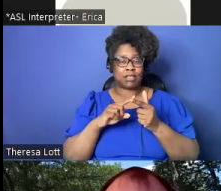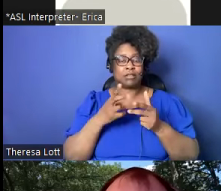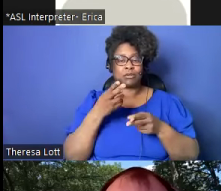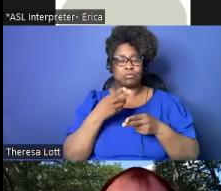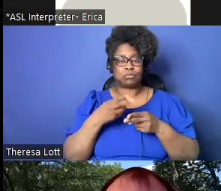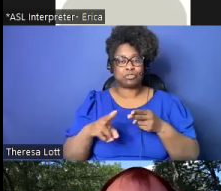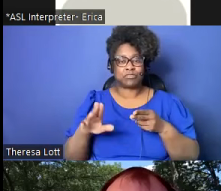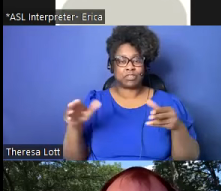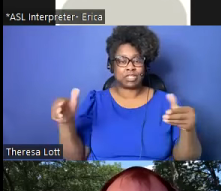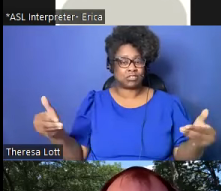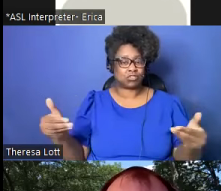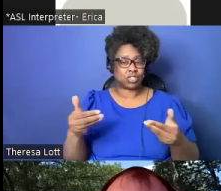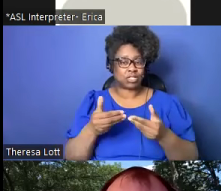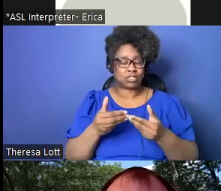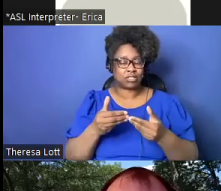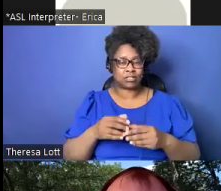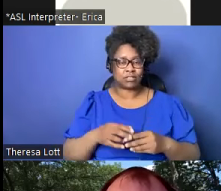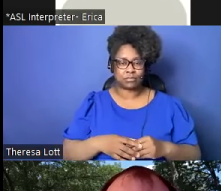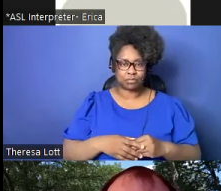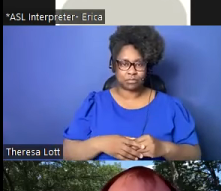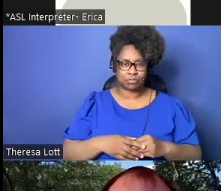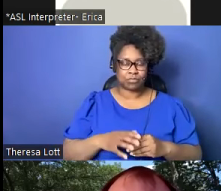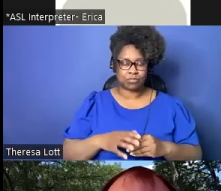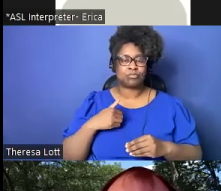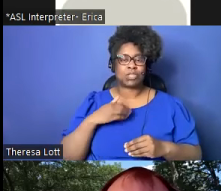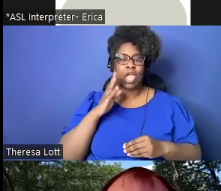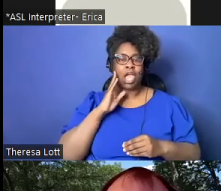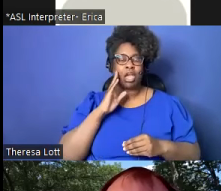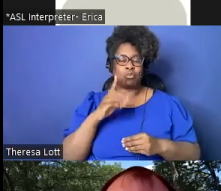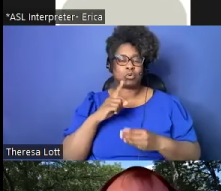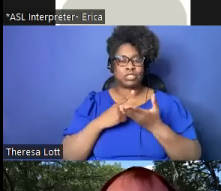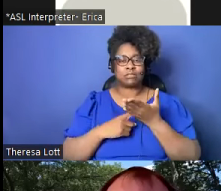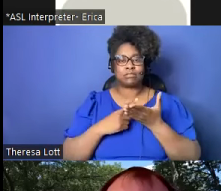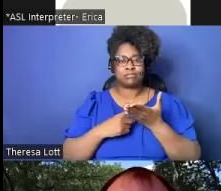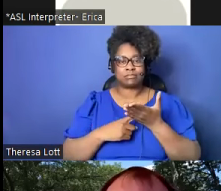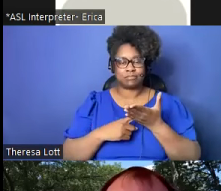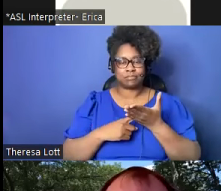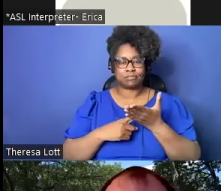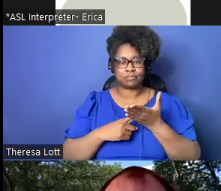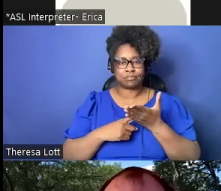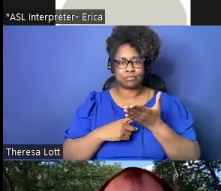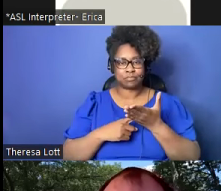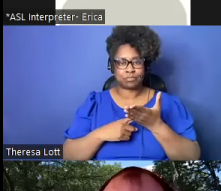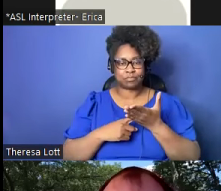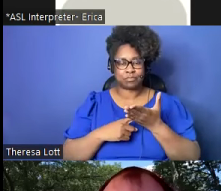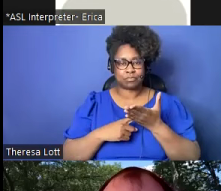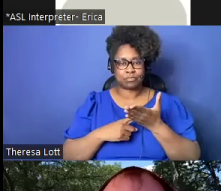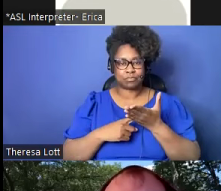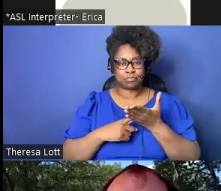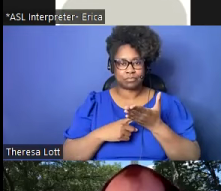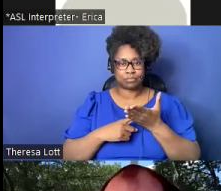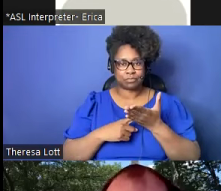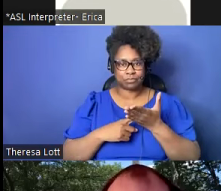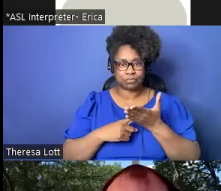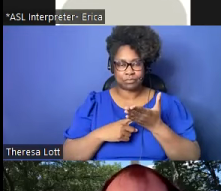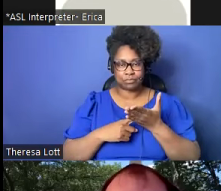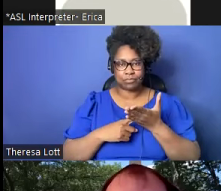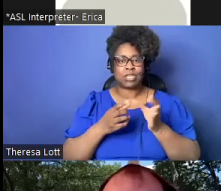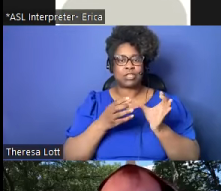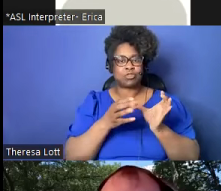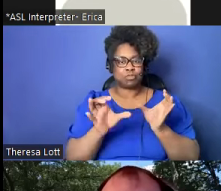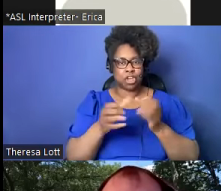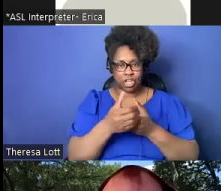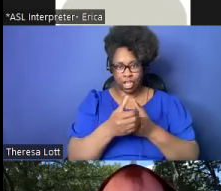introduction, talk a little bit about the context of the breakout